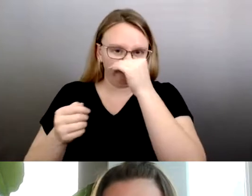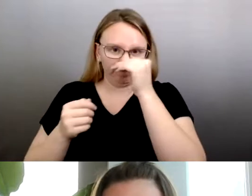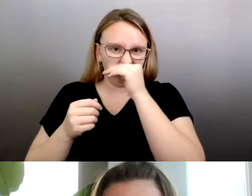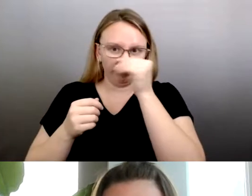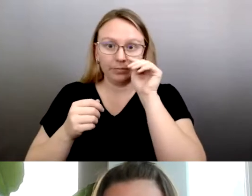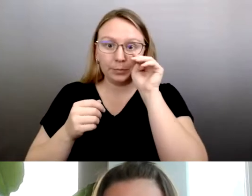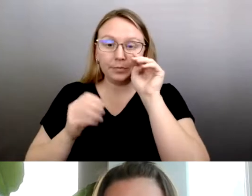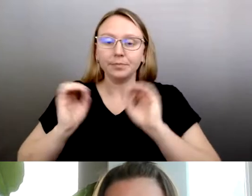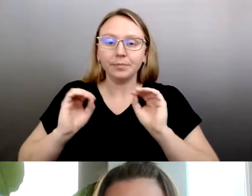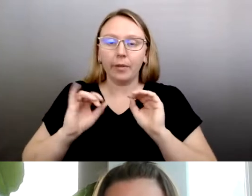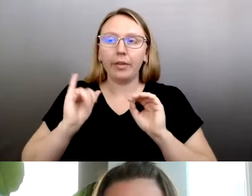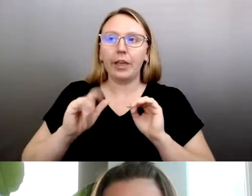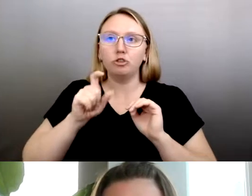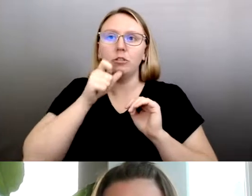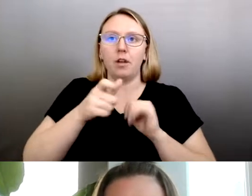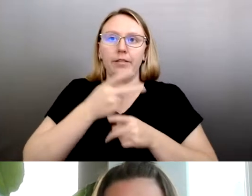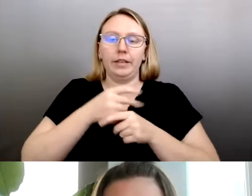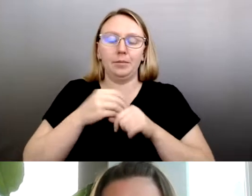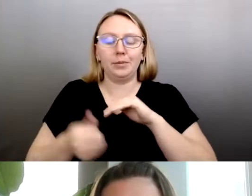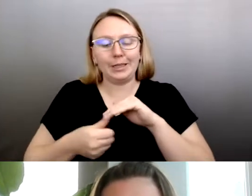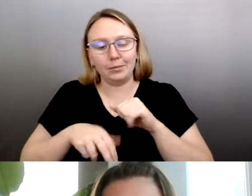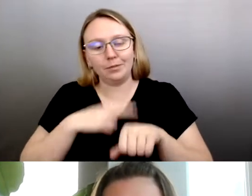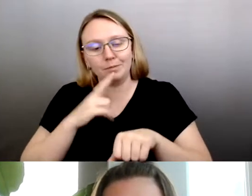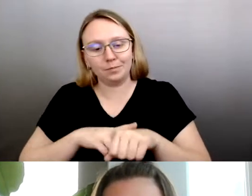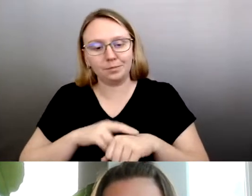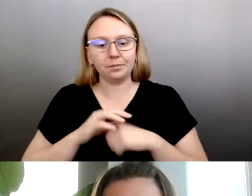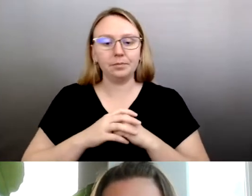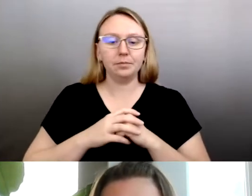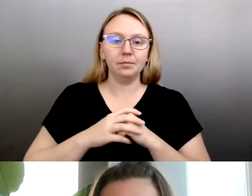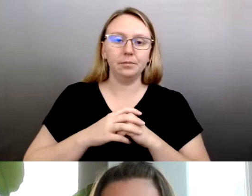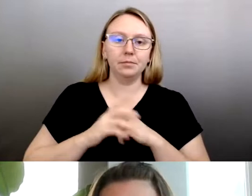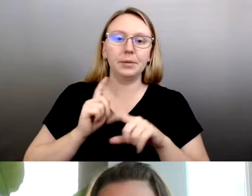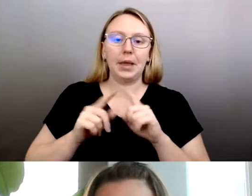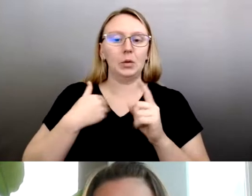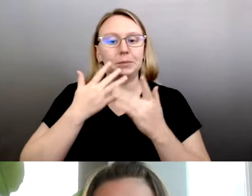Nothing that shouldn't be stored in the basement, of course, but we're very low on storage space.